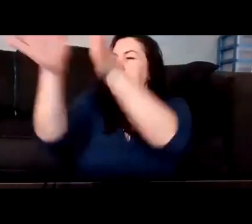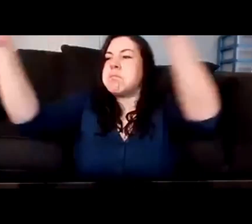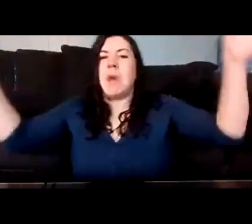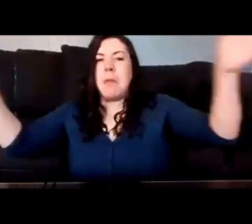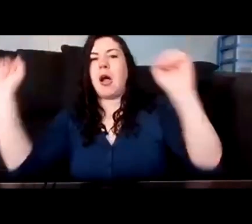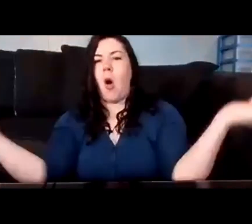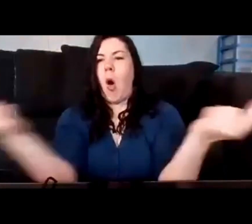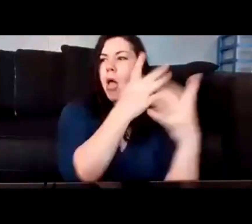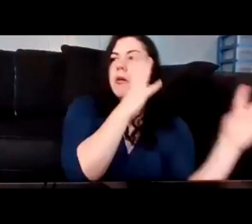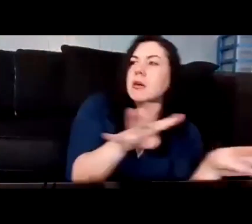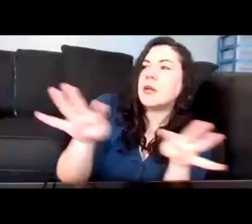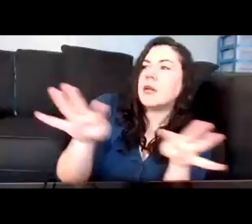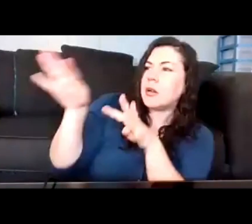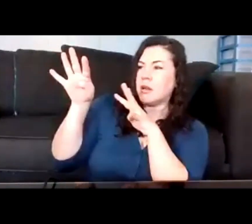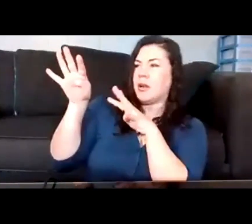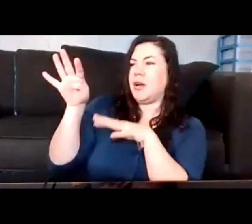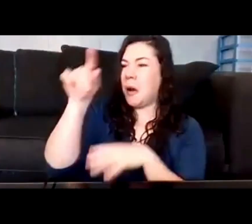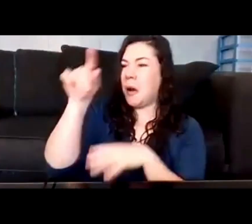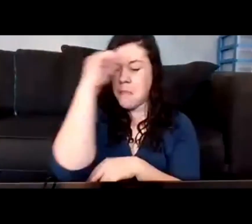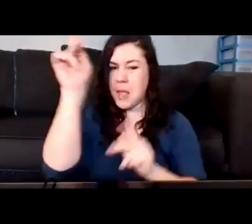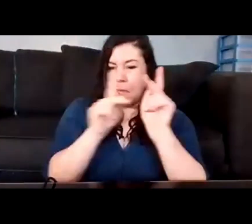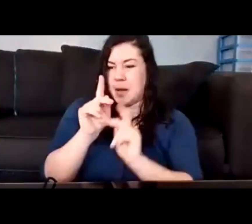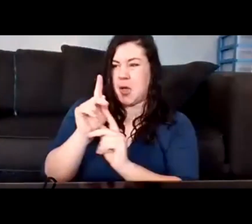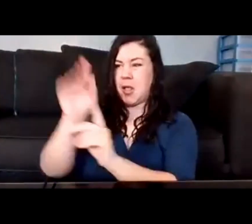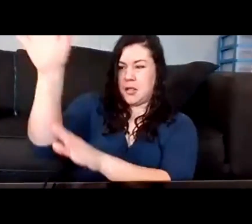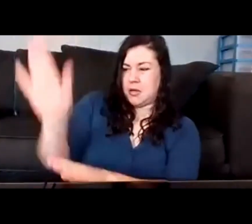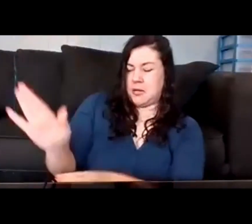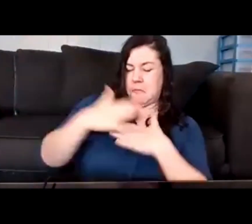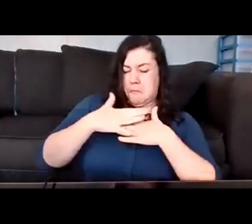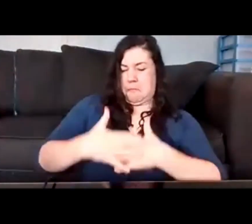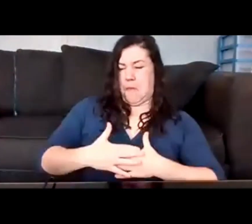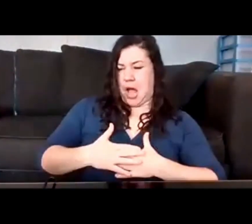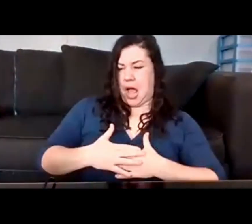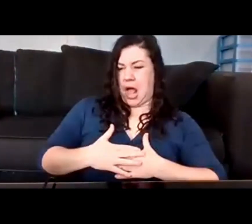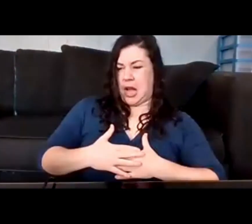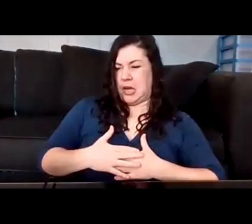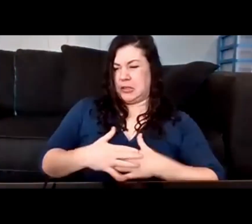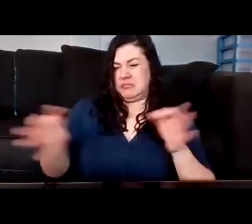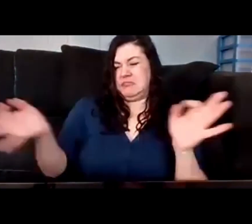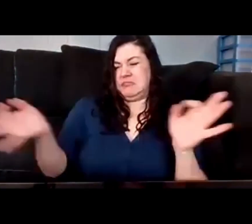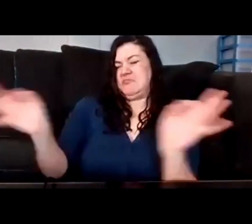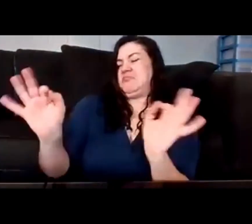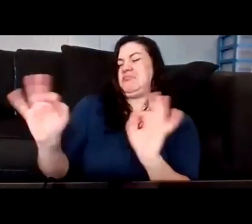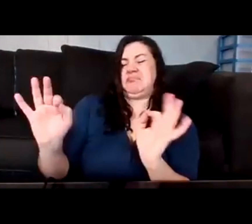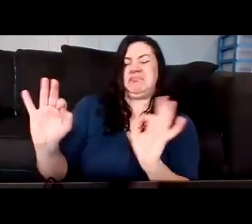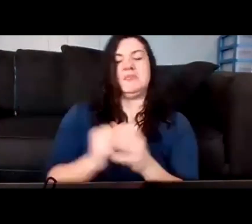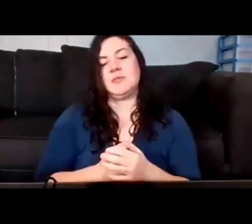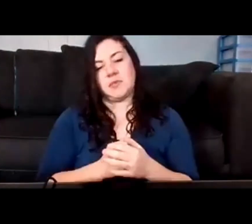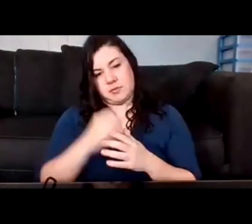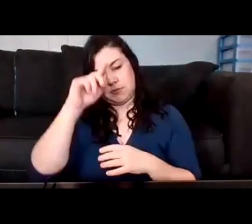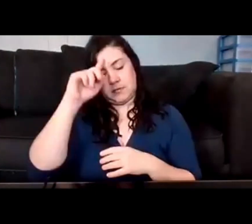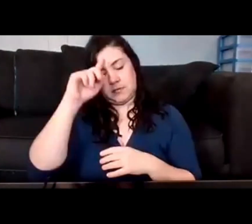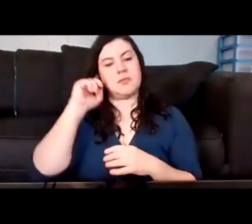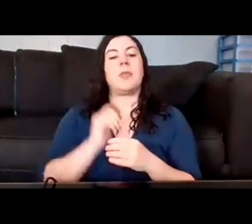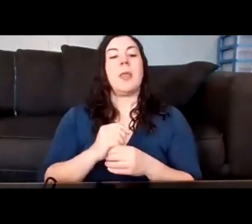of Black people's bodies. Before we bring on our wonderful, brilliant panelists, we have William